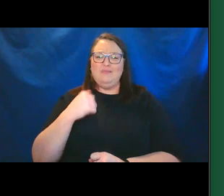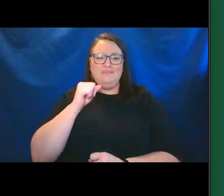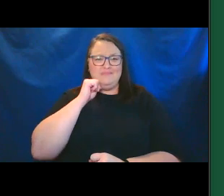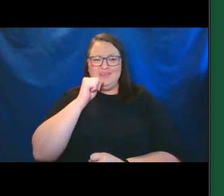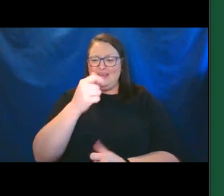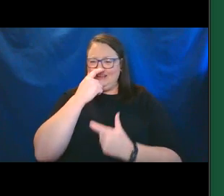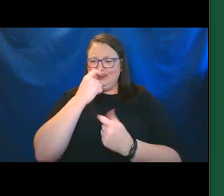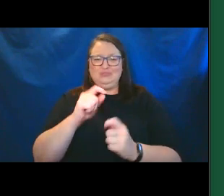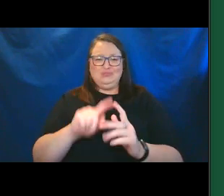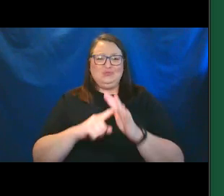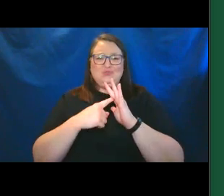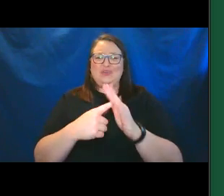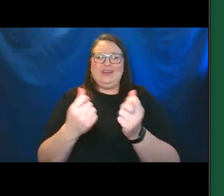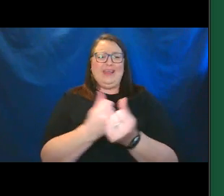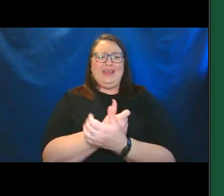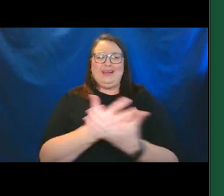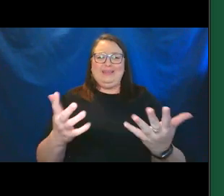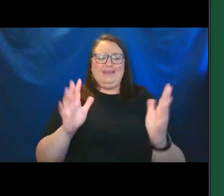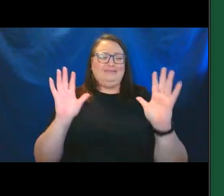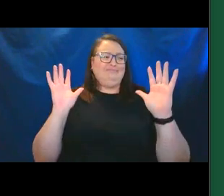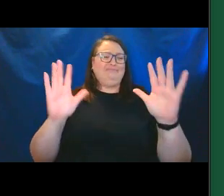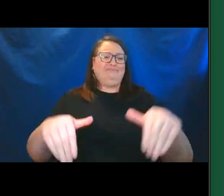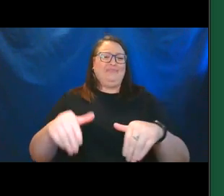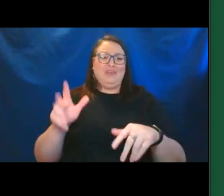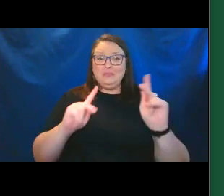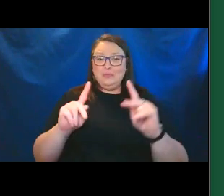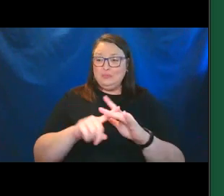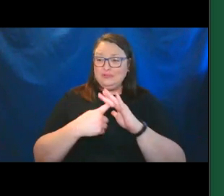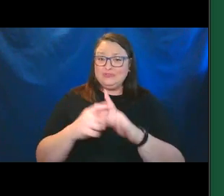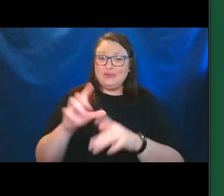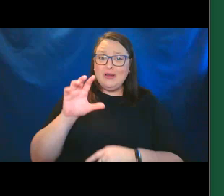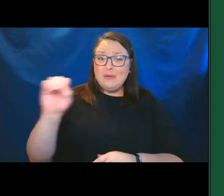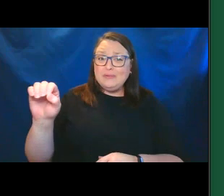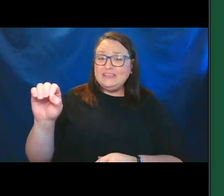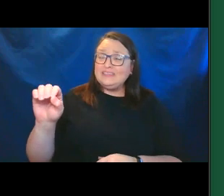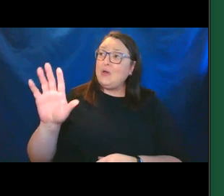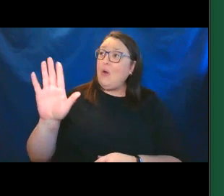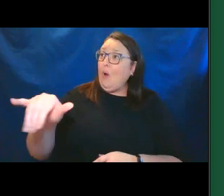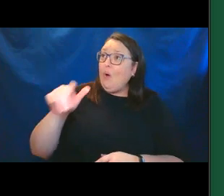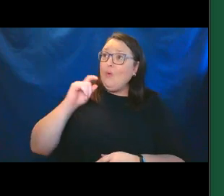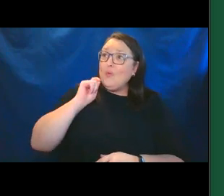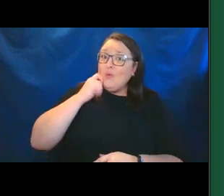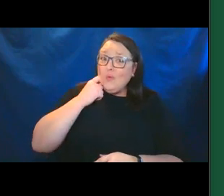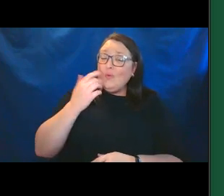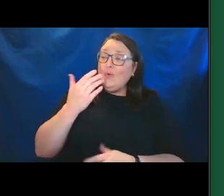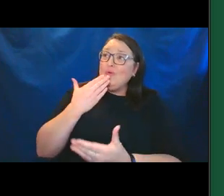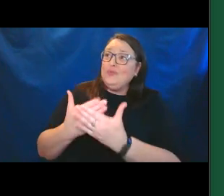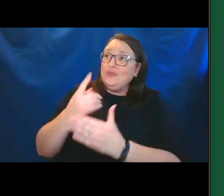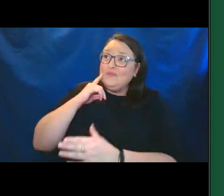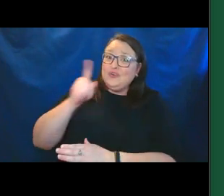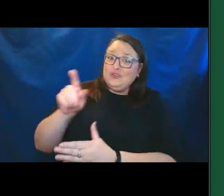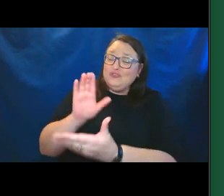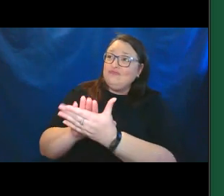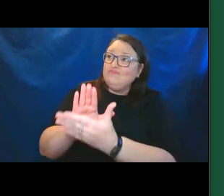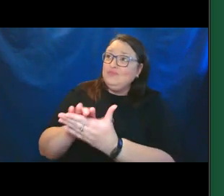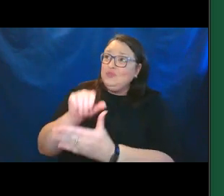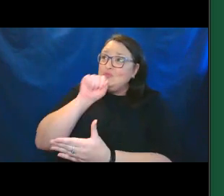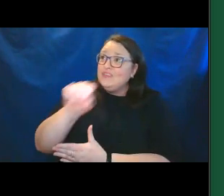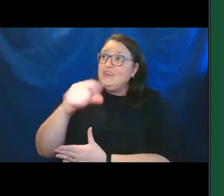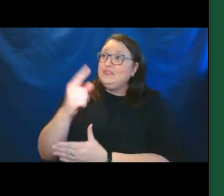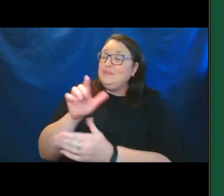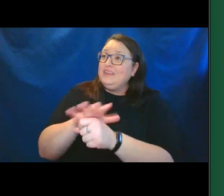starting anything. I don't like the people who start companies. I'm like, that's so cool. Good for you that you loved something enough to do